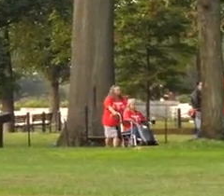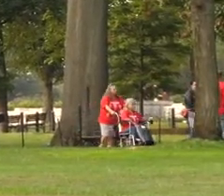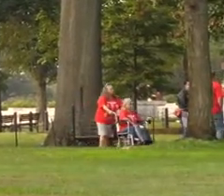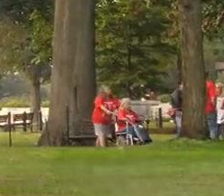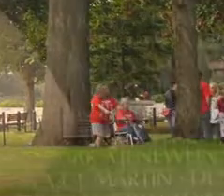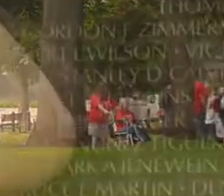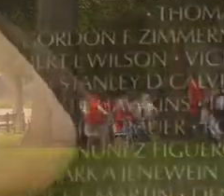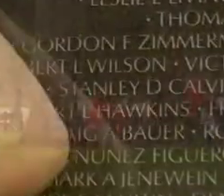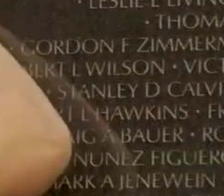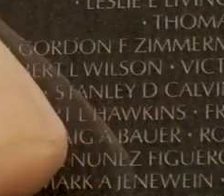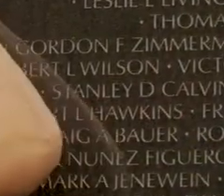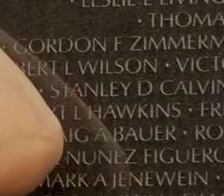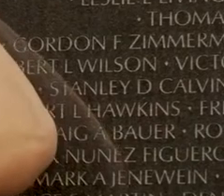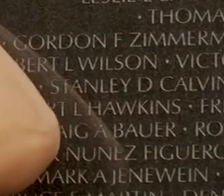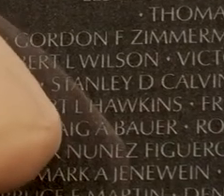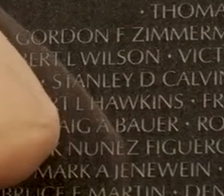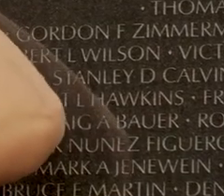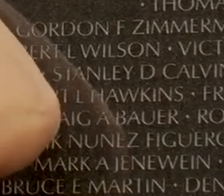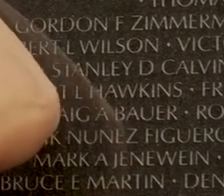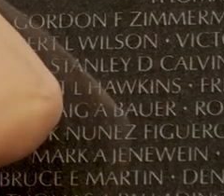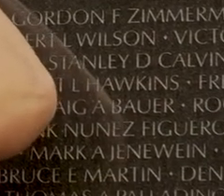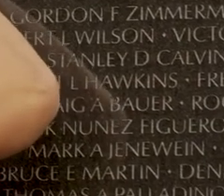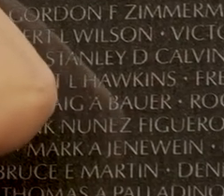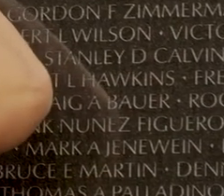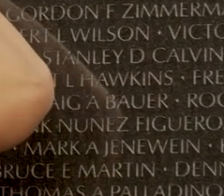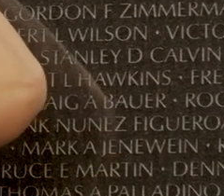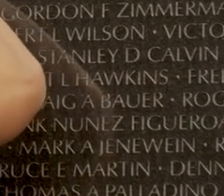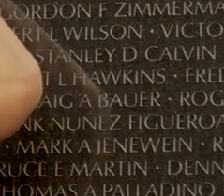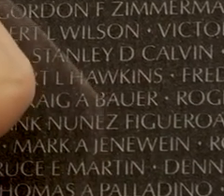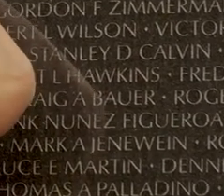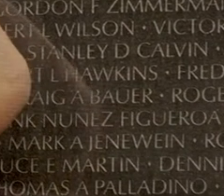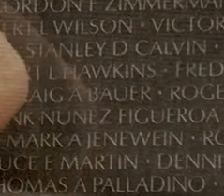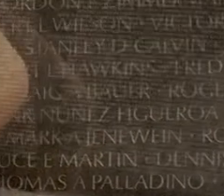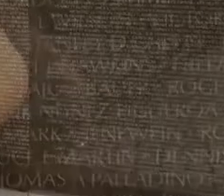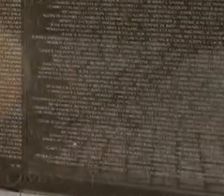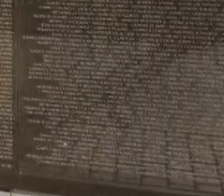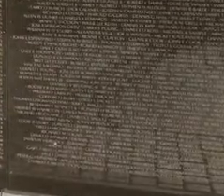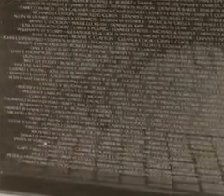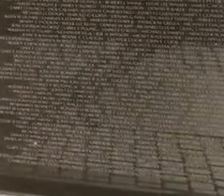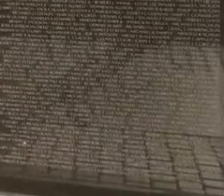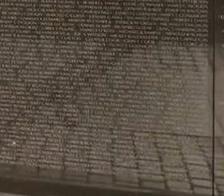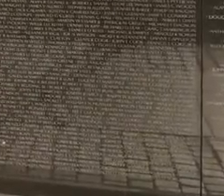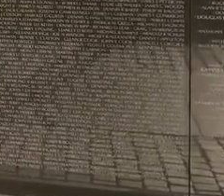water, I will lay me down. Like